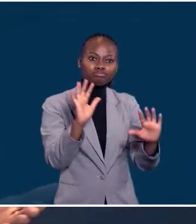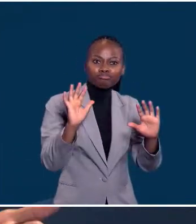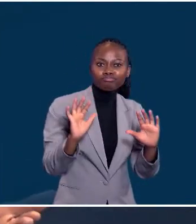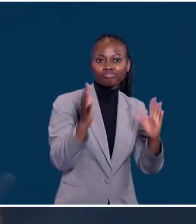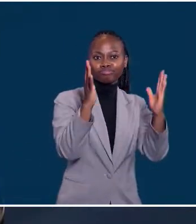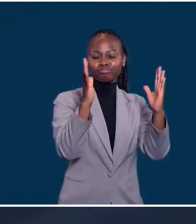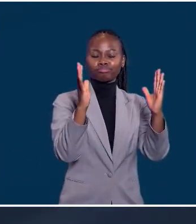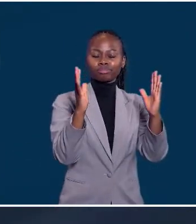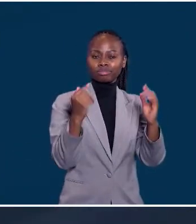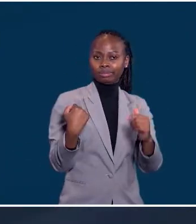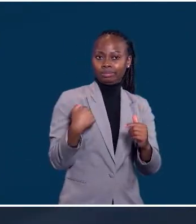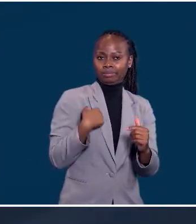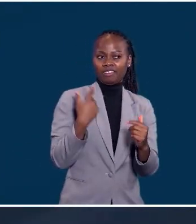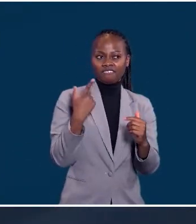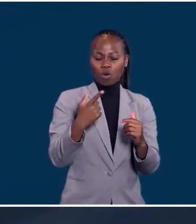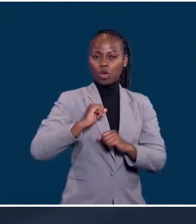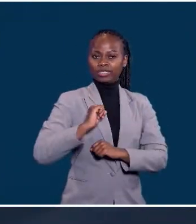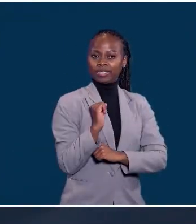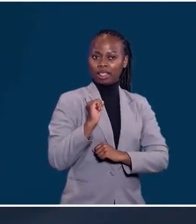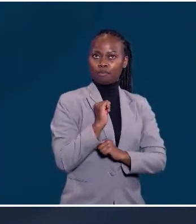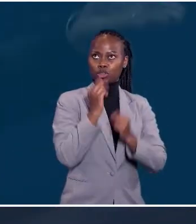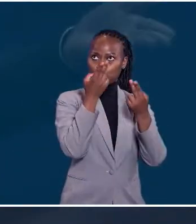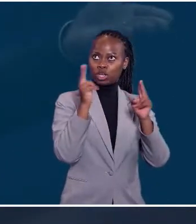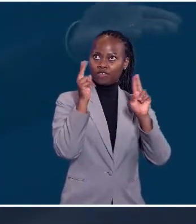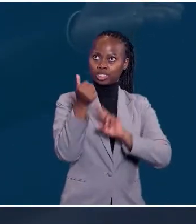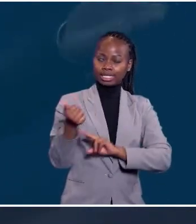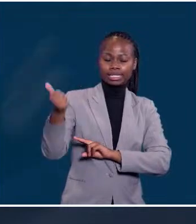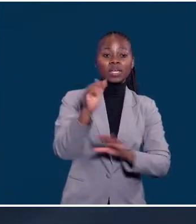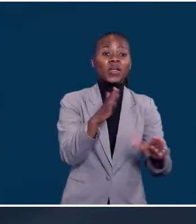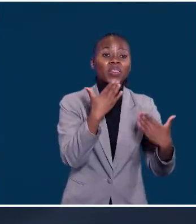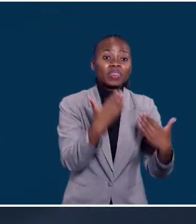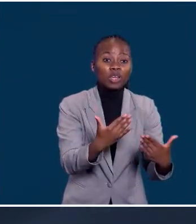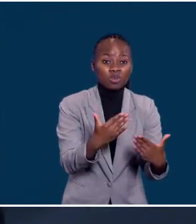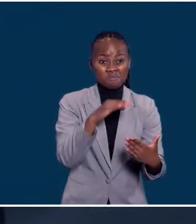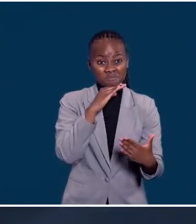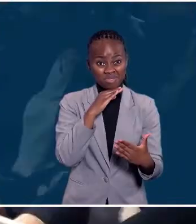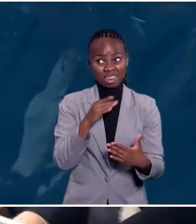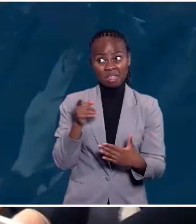They wished they only graduated this year so that I could keep them.